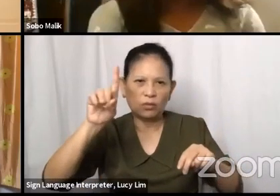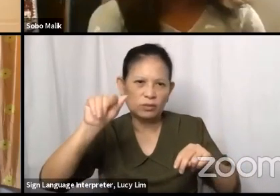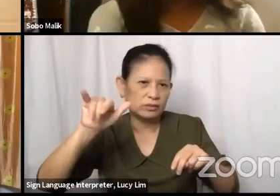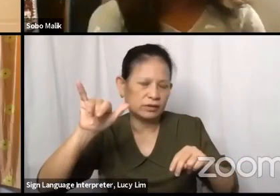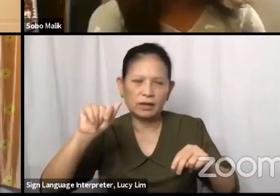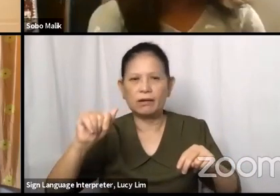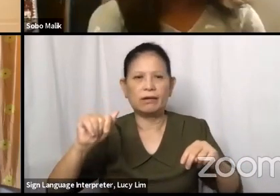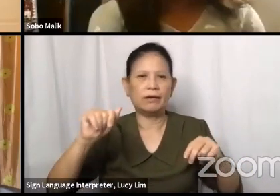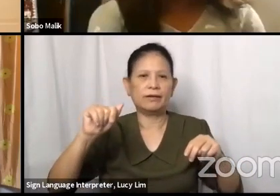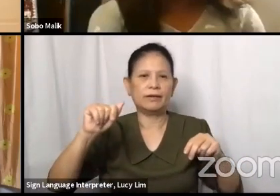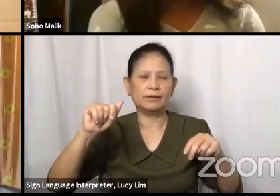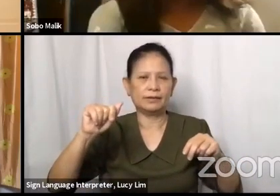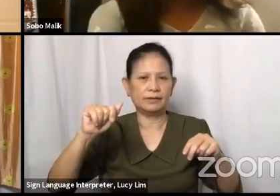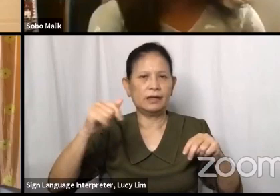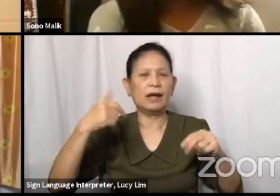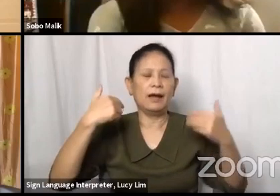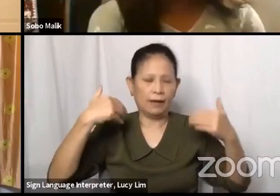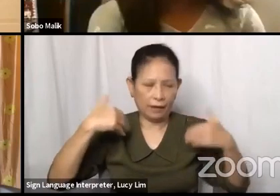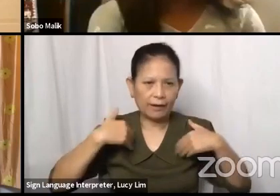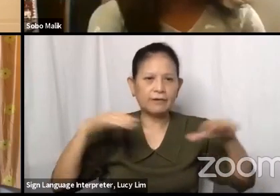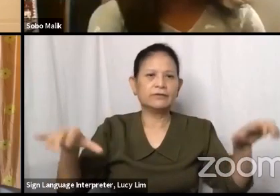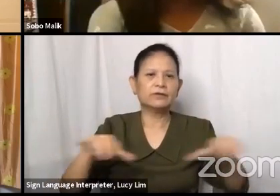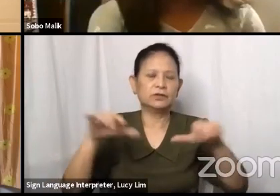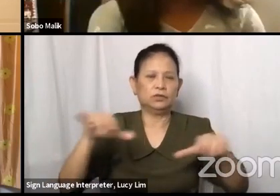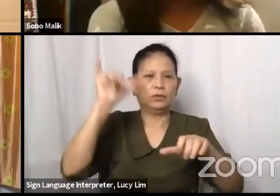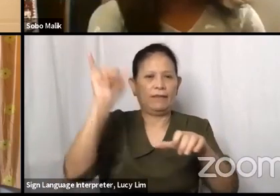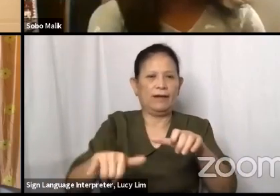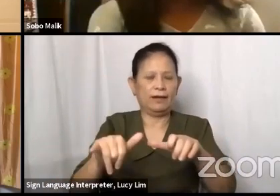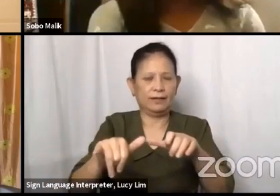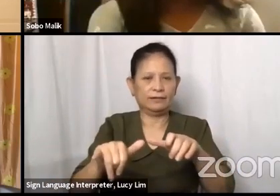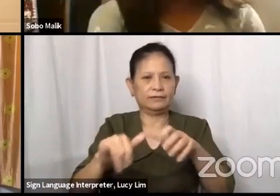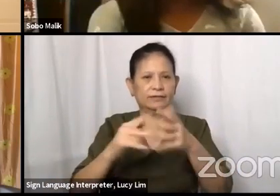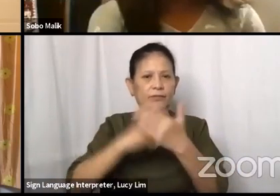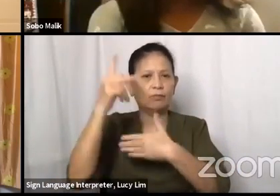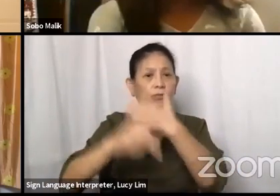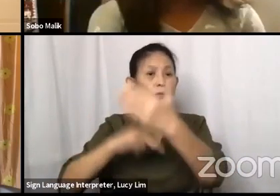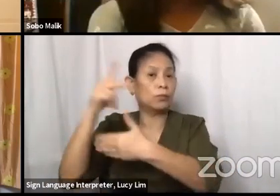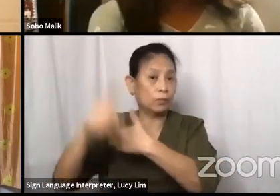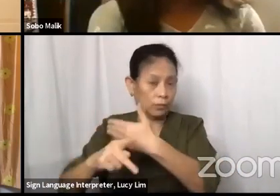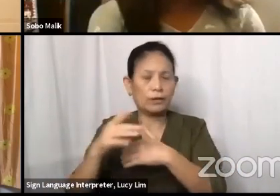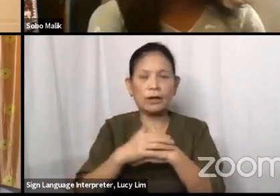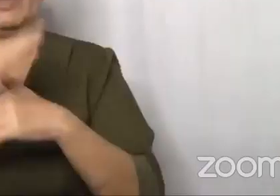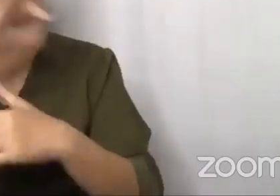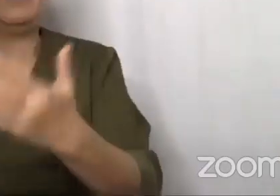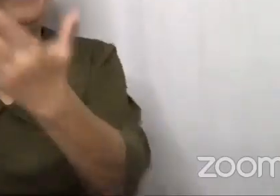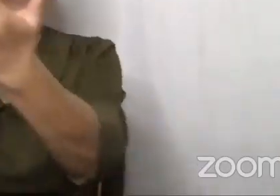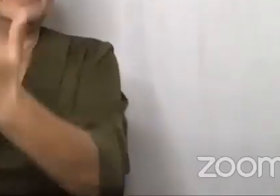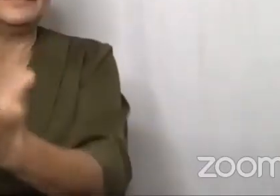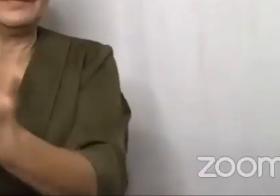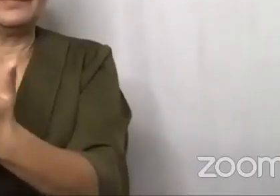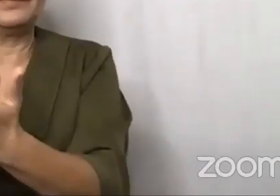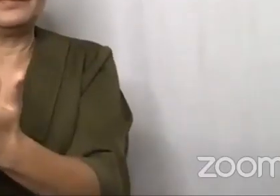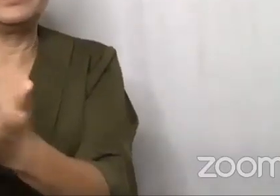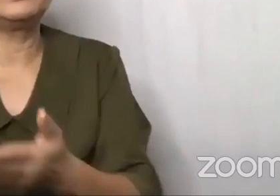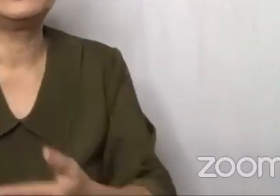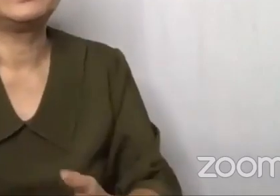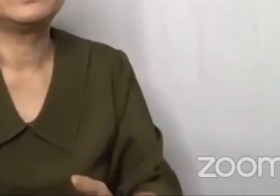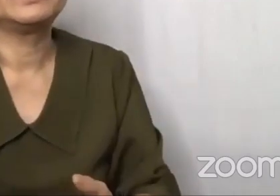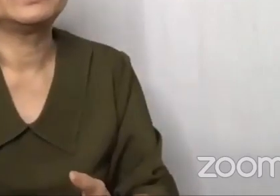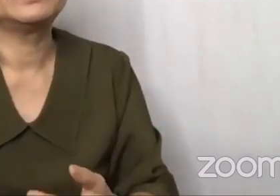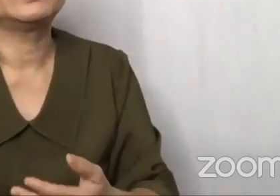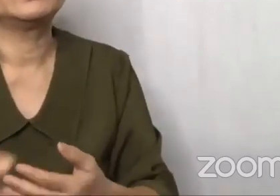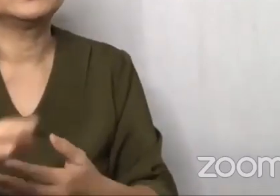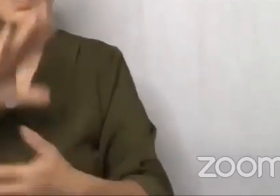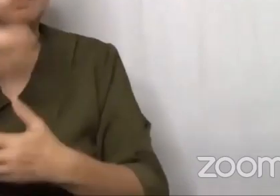conducting such intervention programs, and there are evidences which tells that increased condom